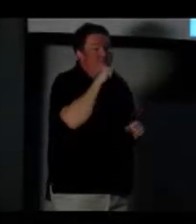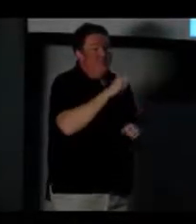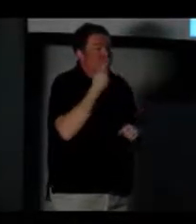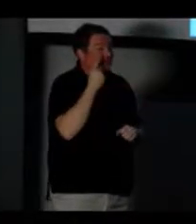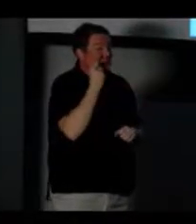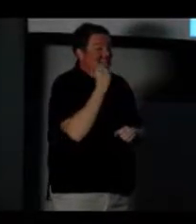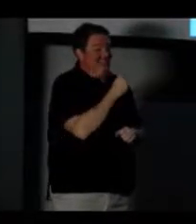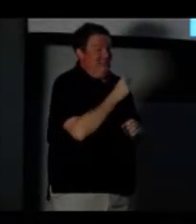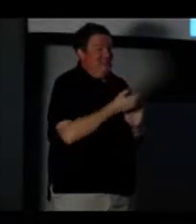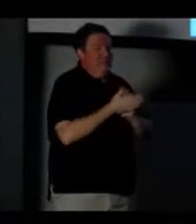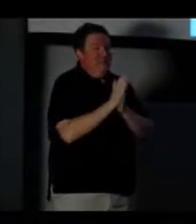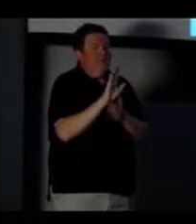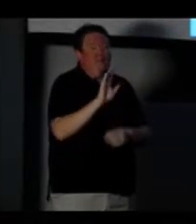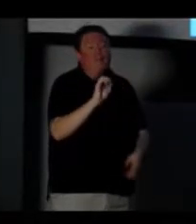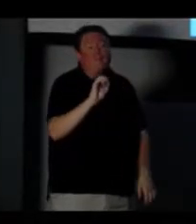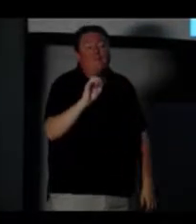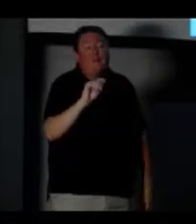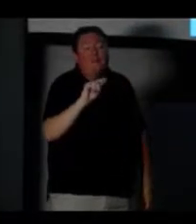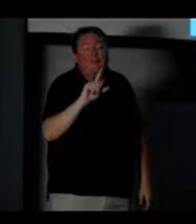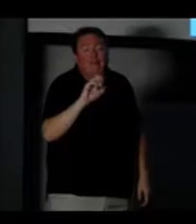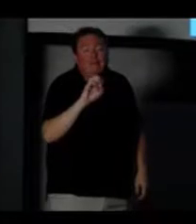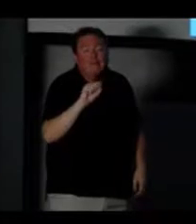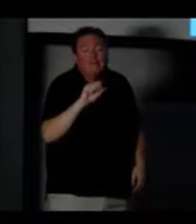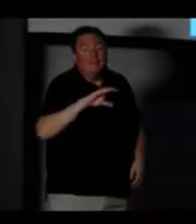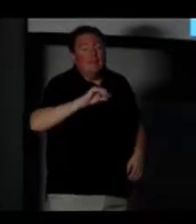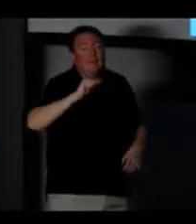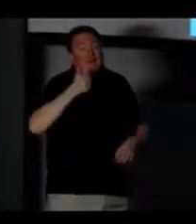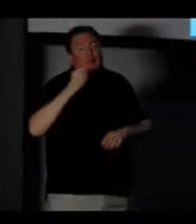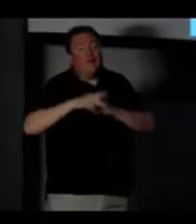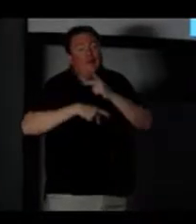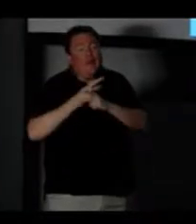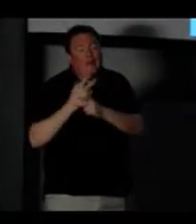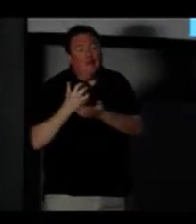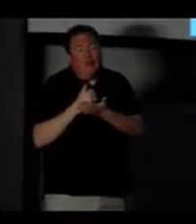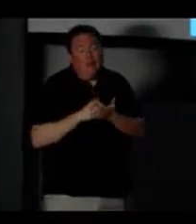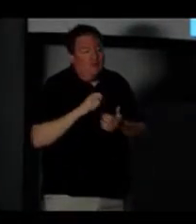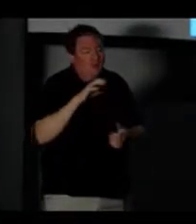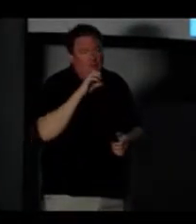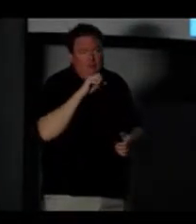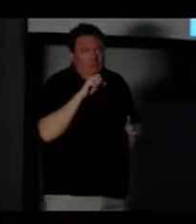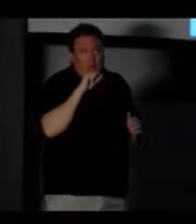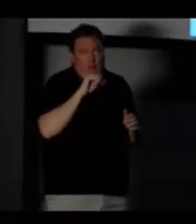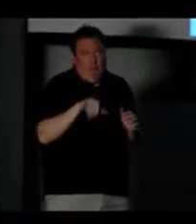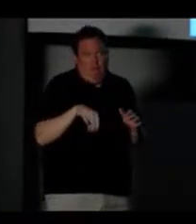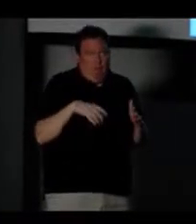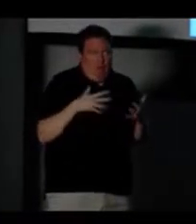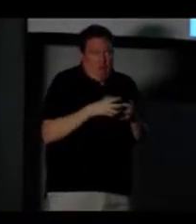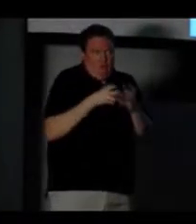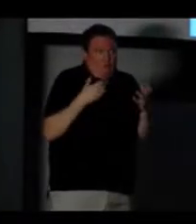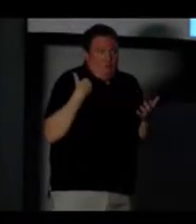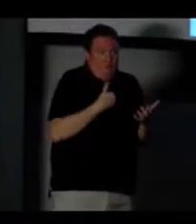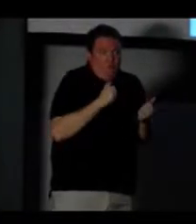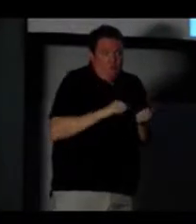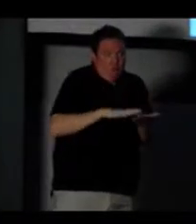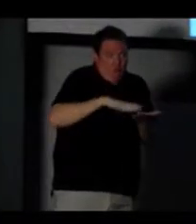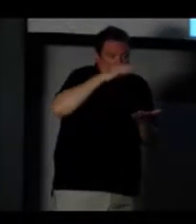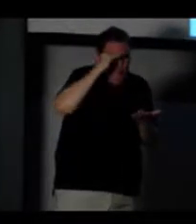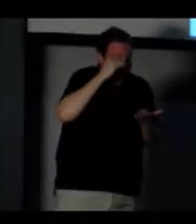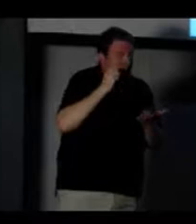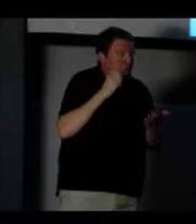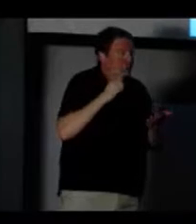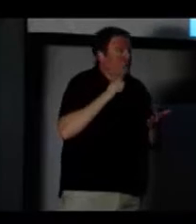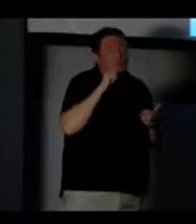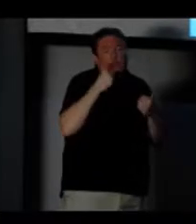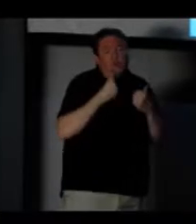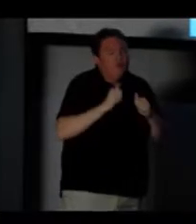these for beetles and for other types of collections. There's so much to be learnt from this, so we shouldn't try and